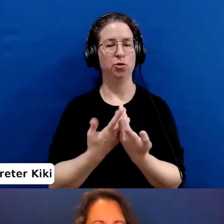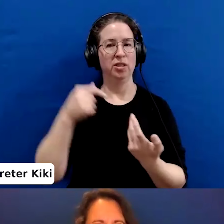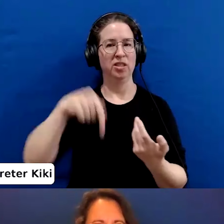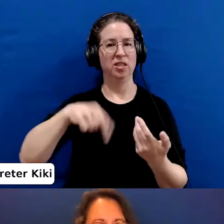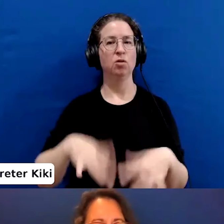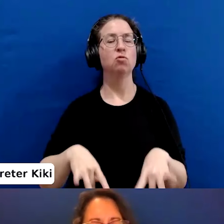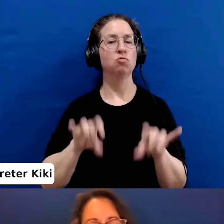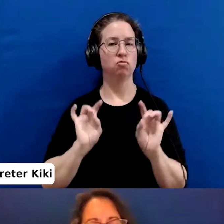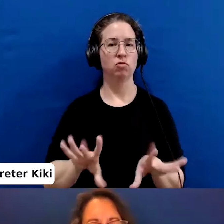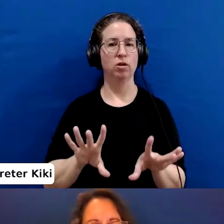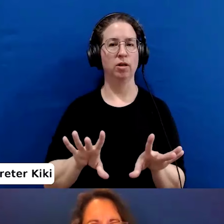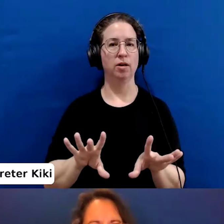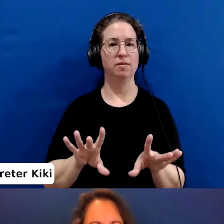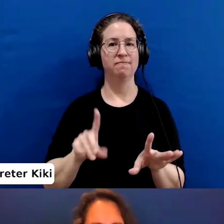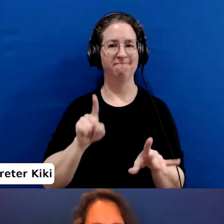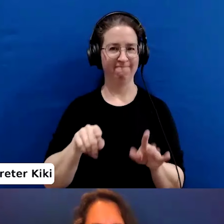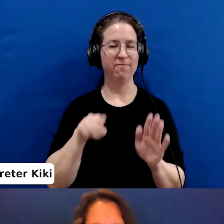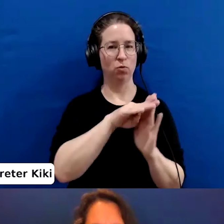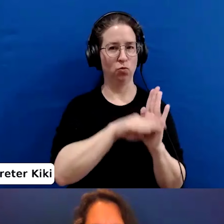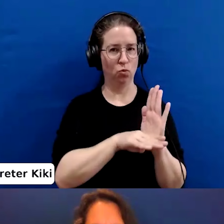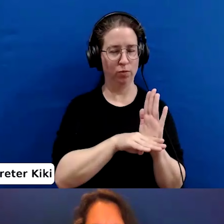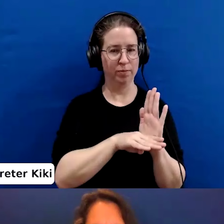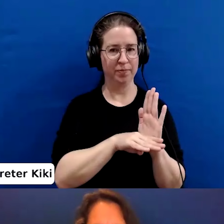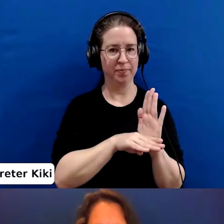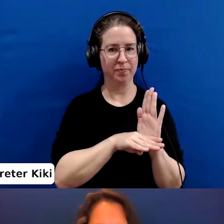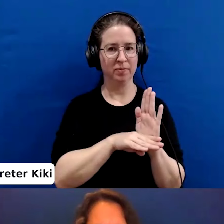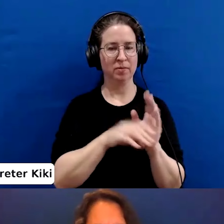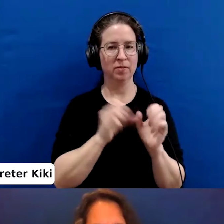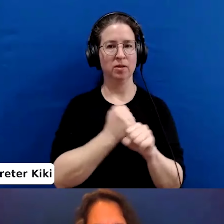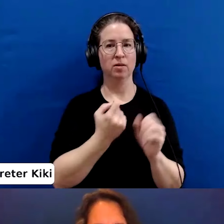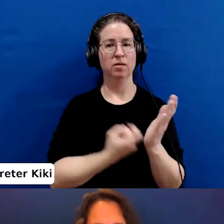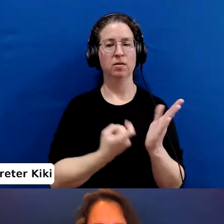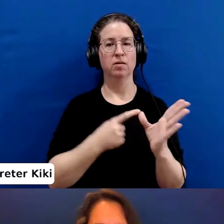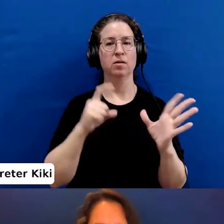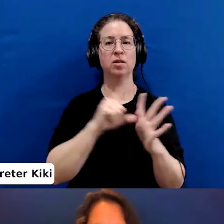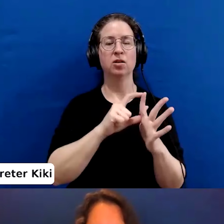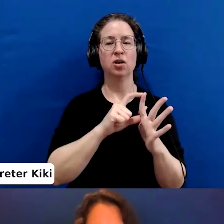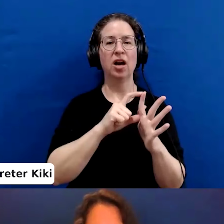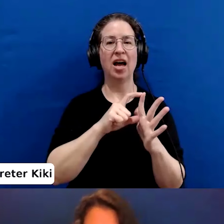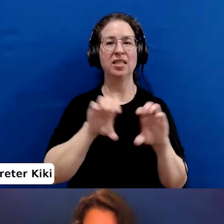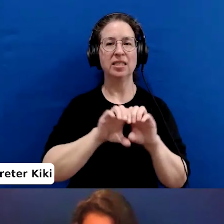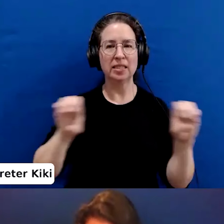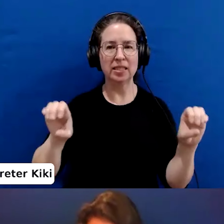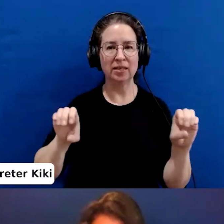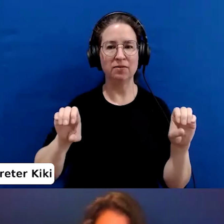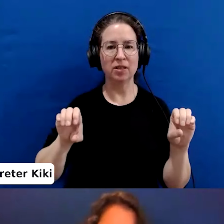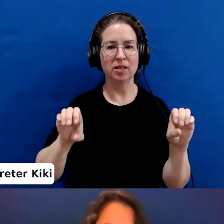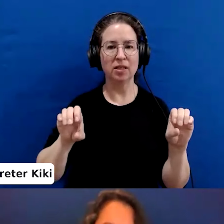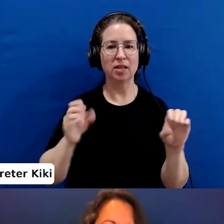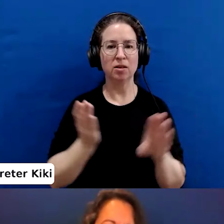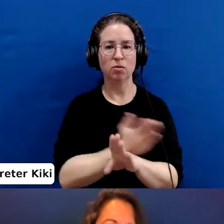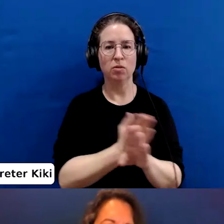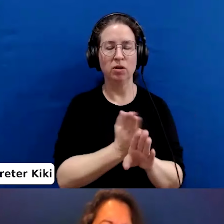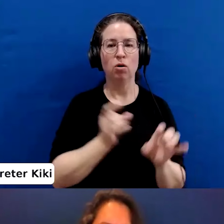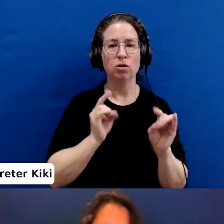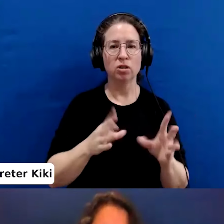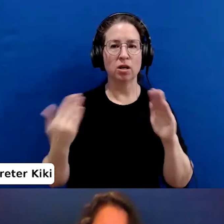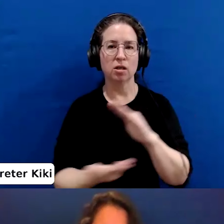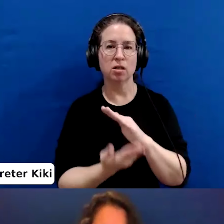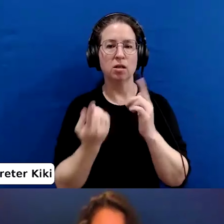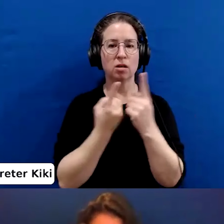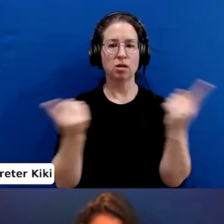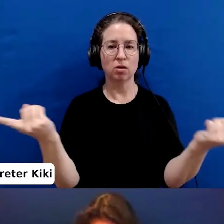though. So graduate certificates heading into undergrads, associate degrees, transferring into